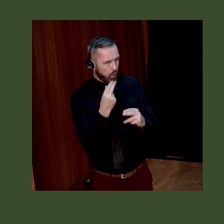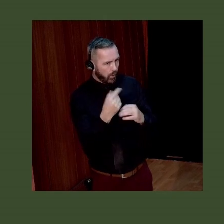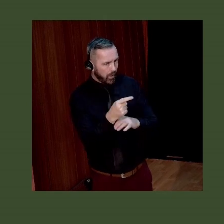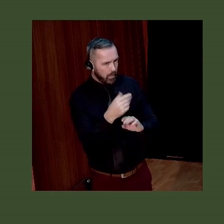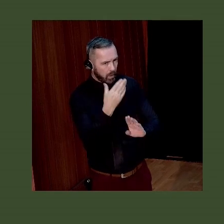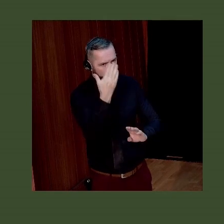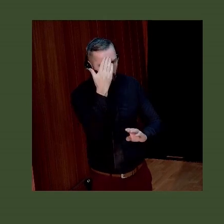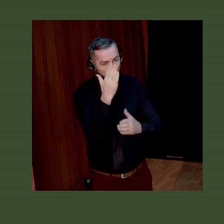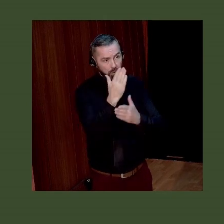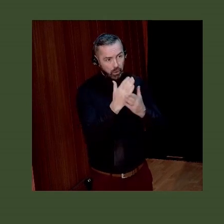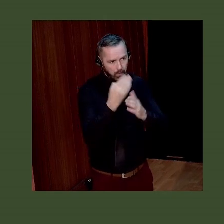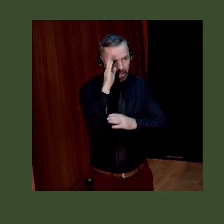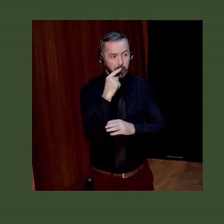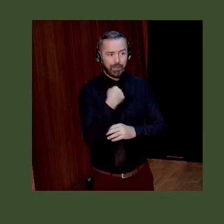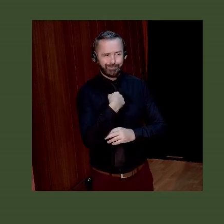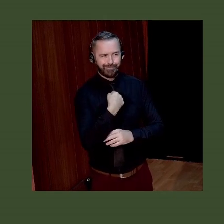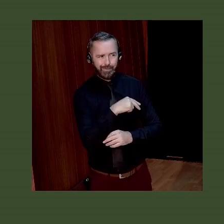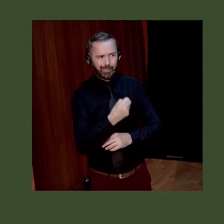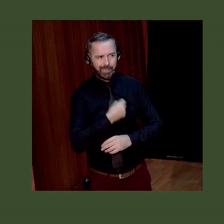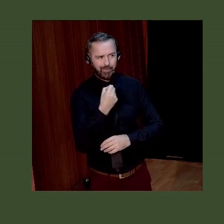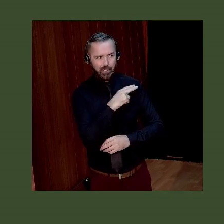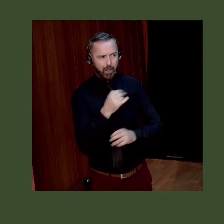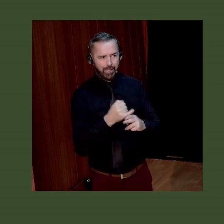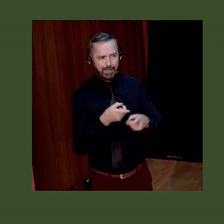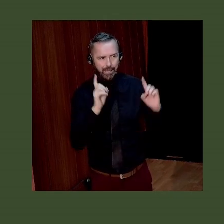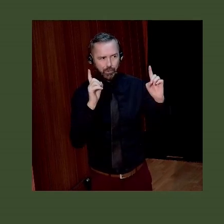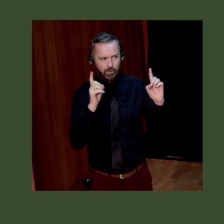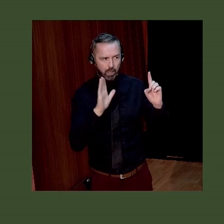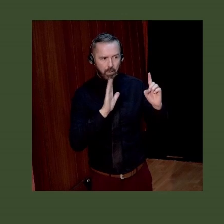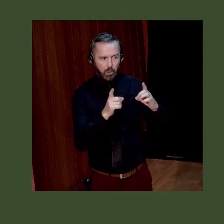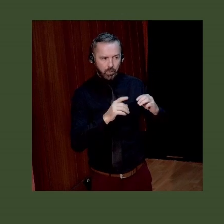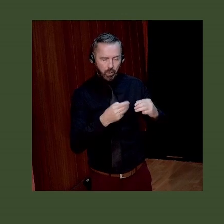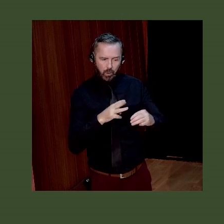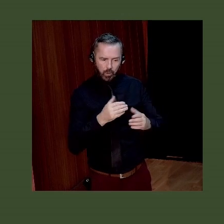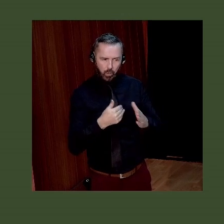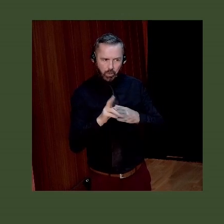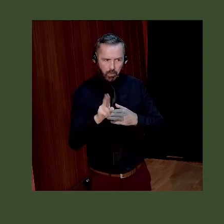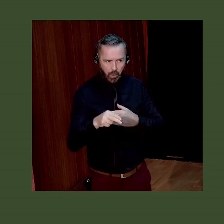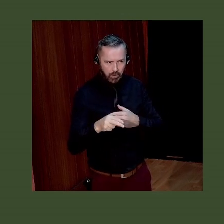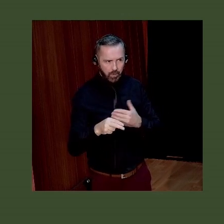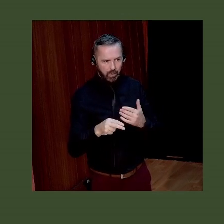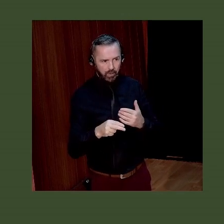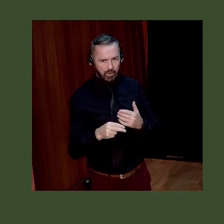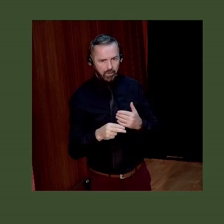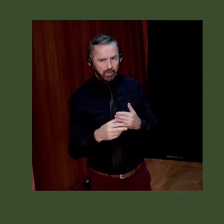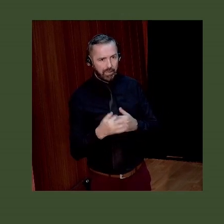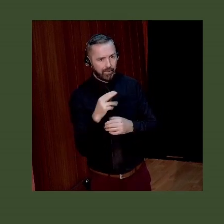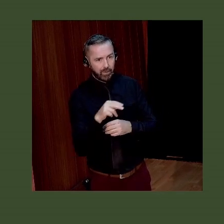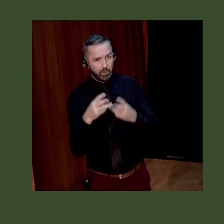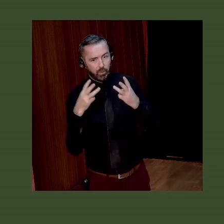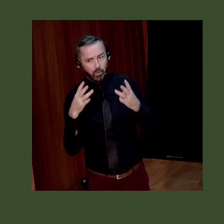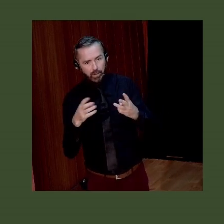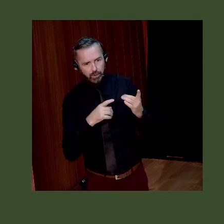but nevertheless, I am not satisfied that it is not in danger, and we must do our utmost, lest they should be found wanting.